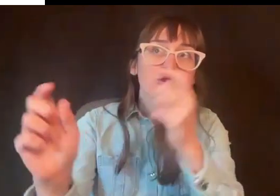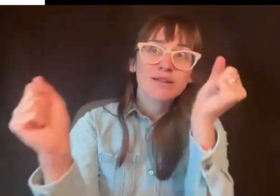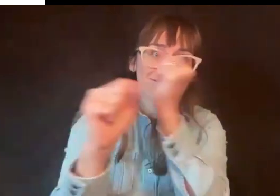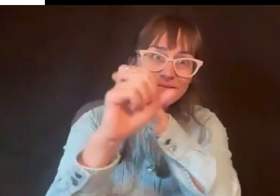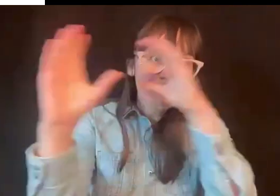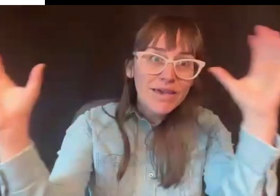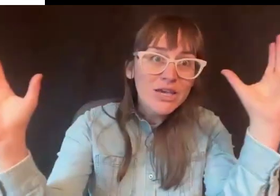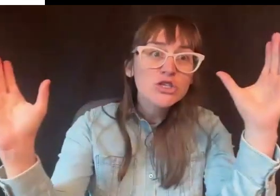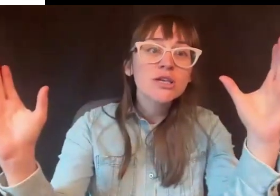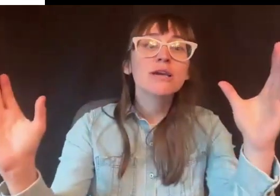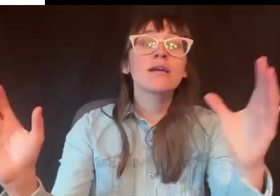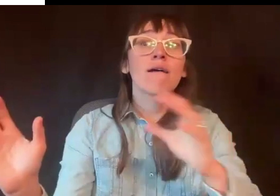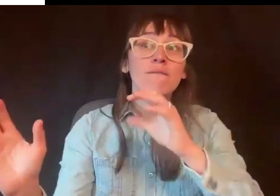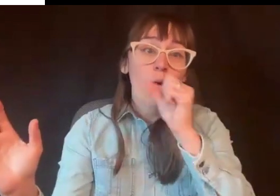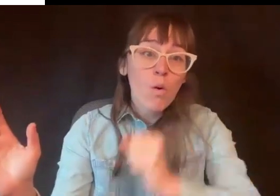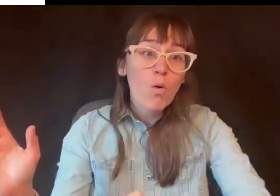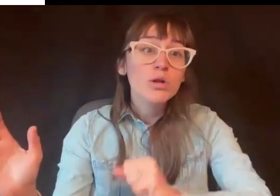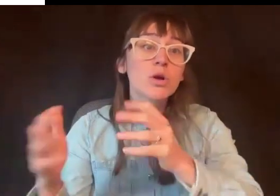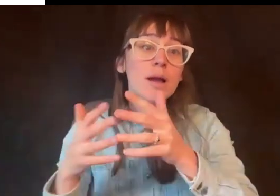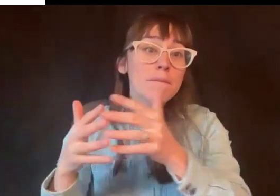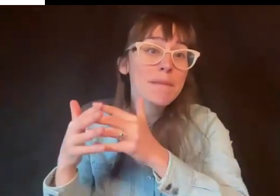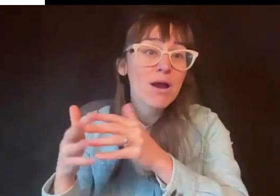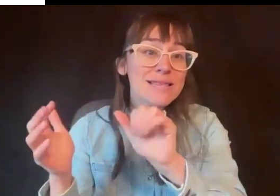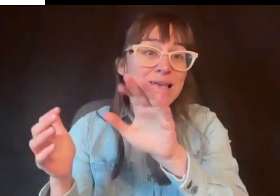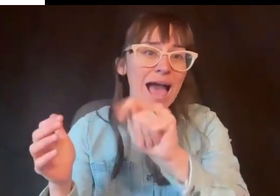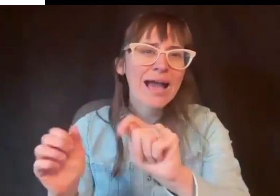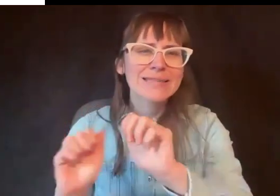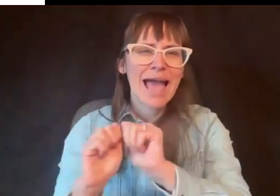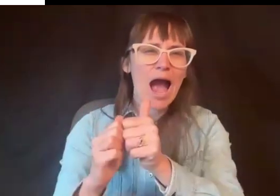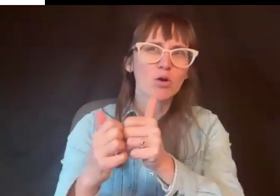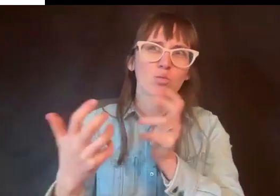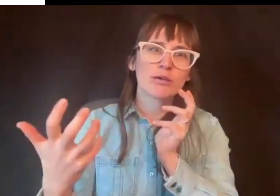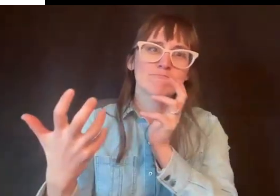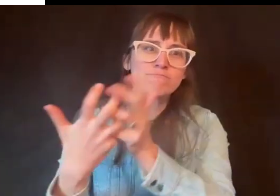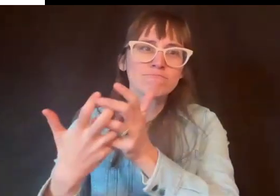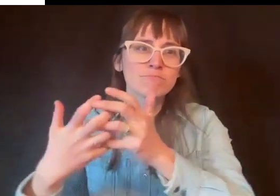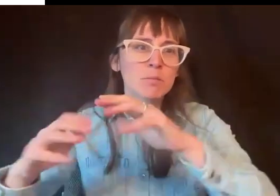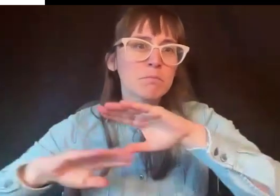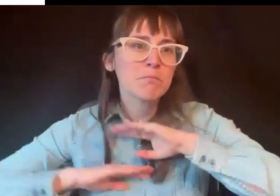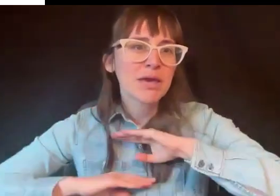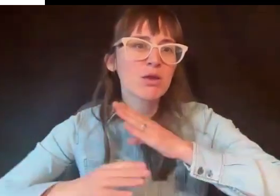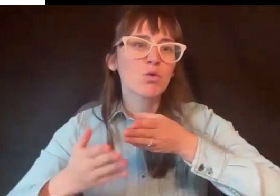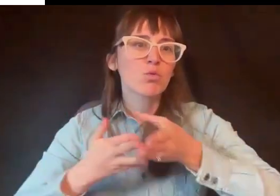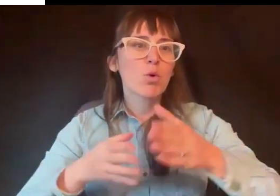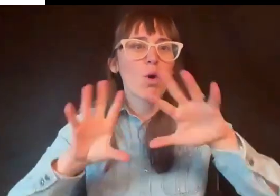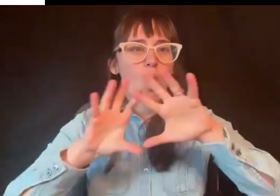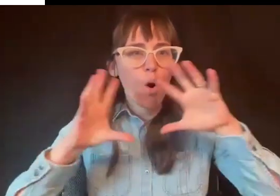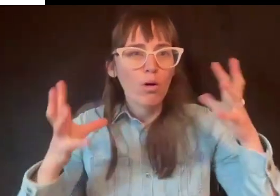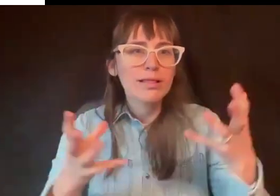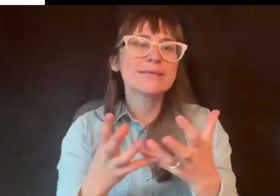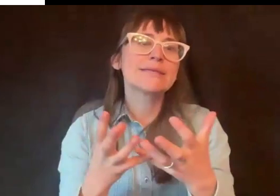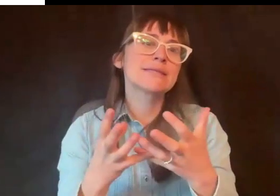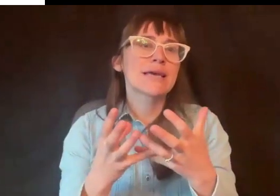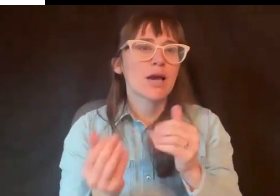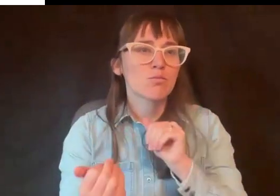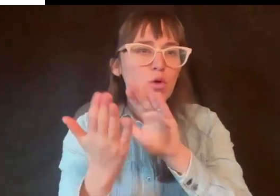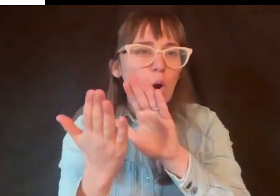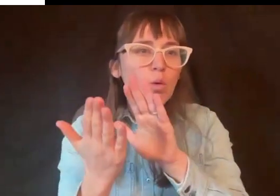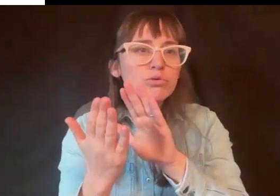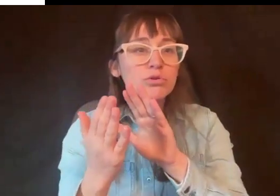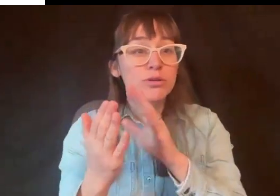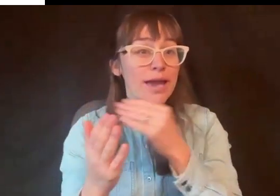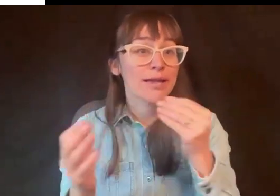Older Americans Act through a holistic program management strategy or approach. Our view is that this